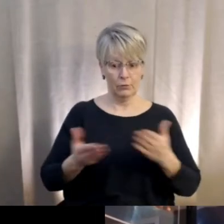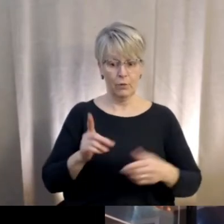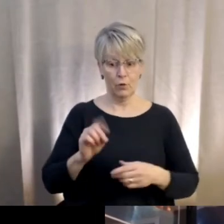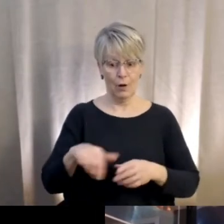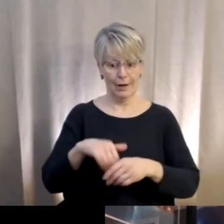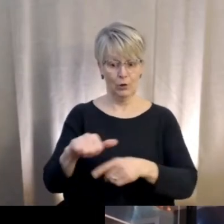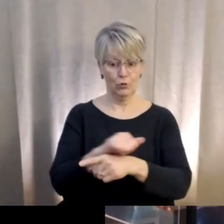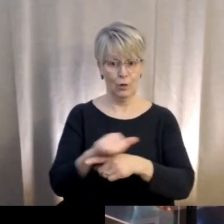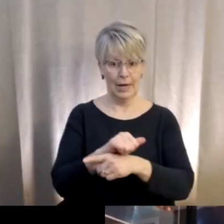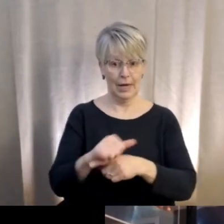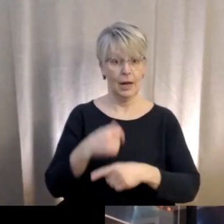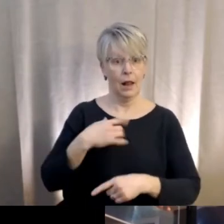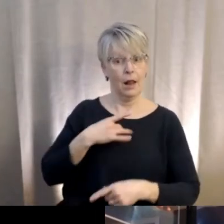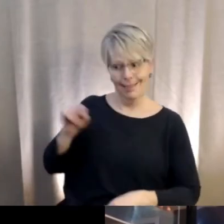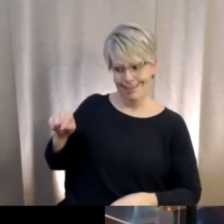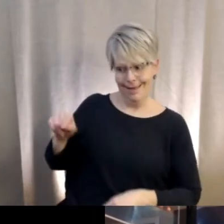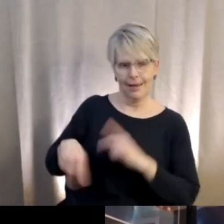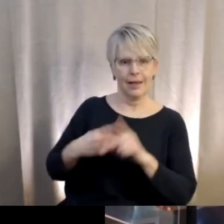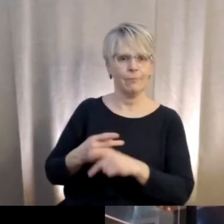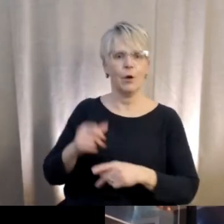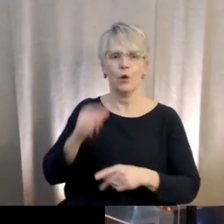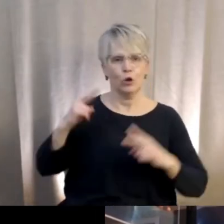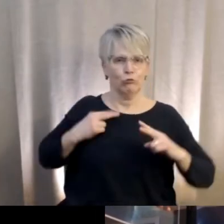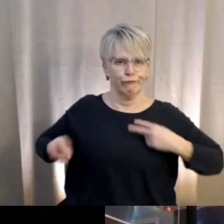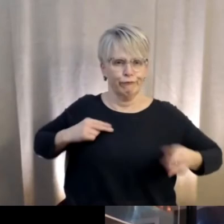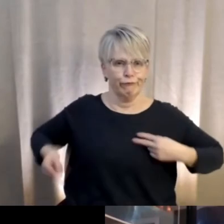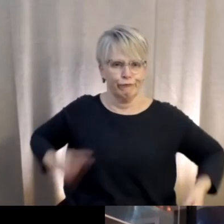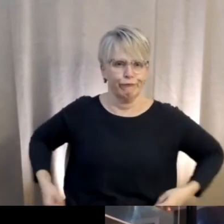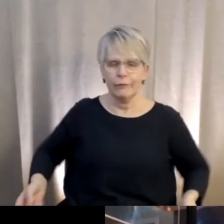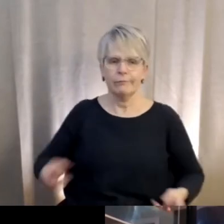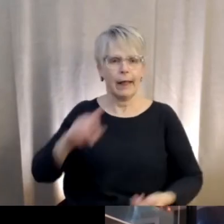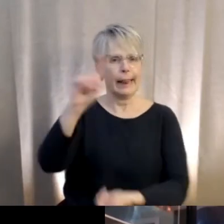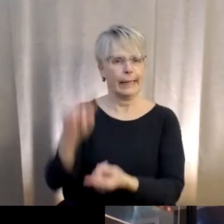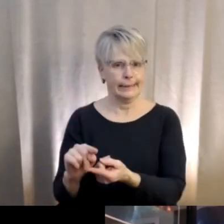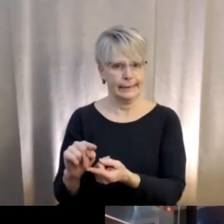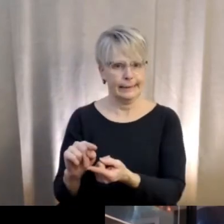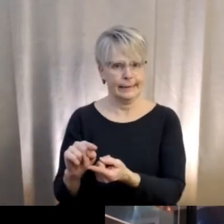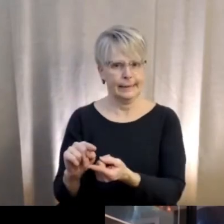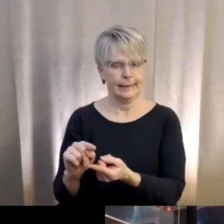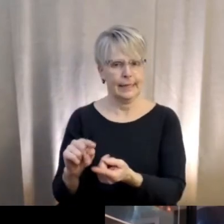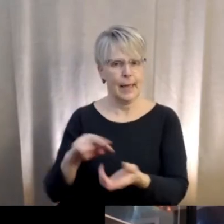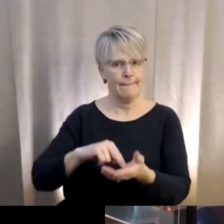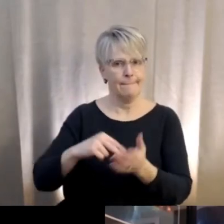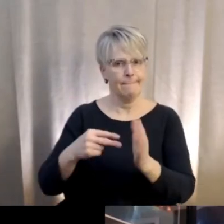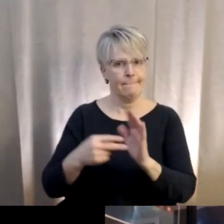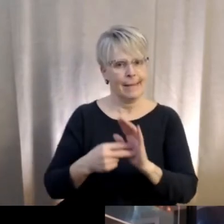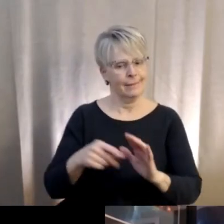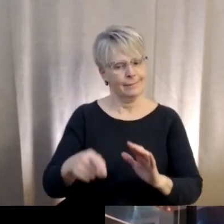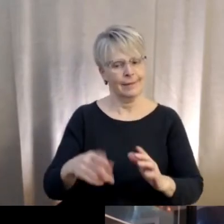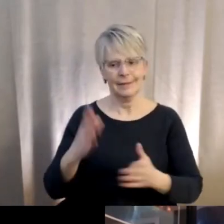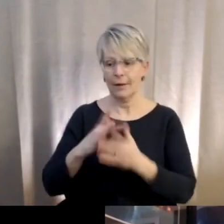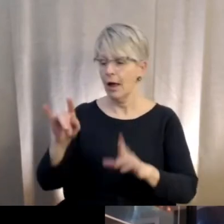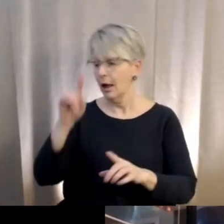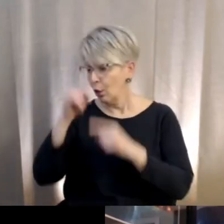And like, I like her a lot because she's lower shedding. Her dander isn't as affecting to people who have